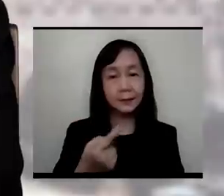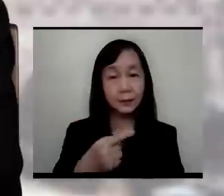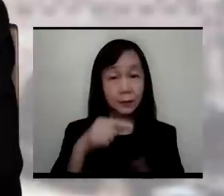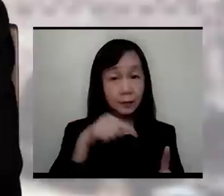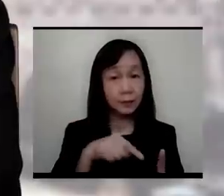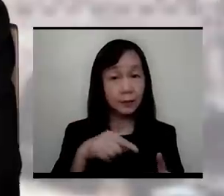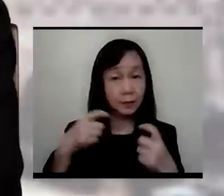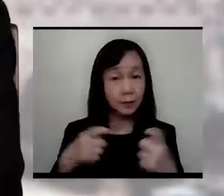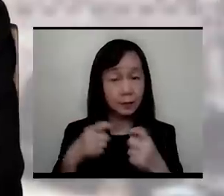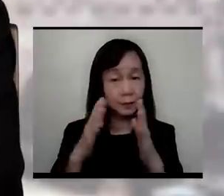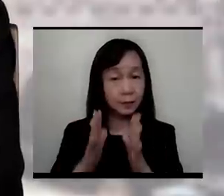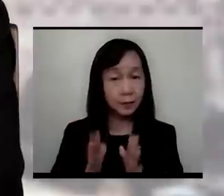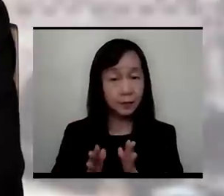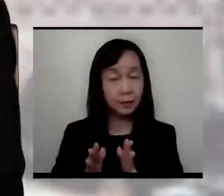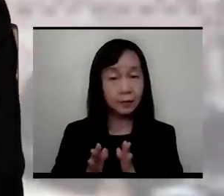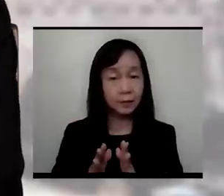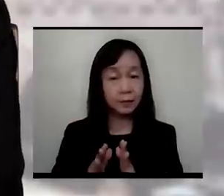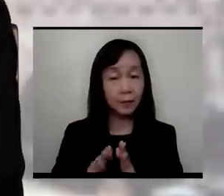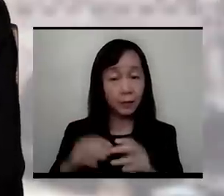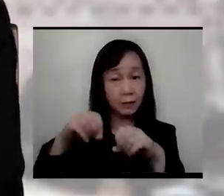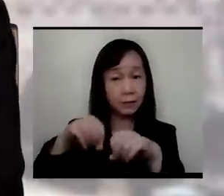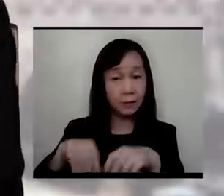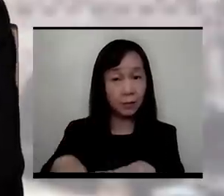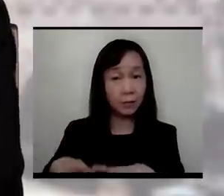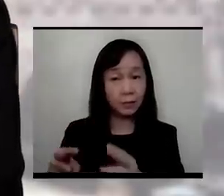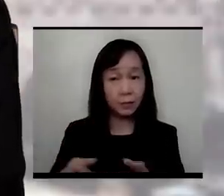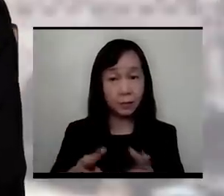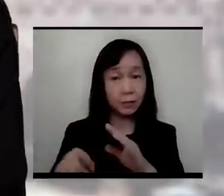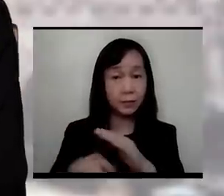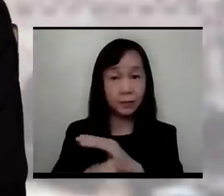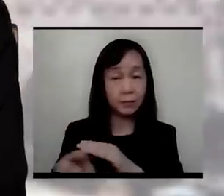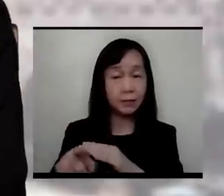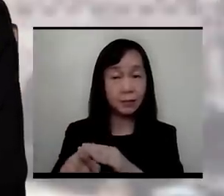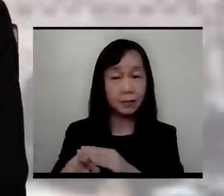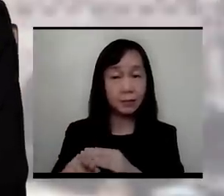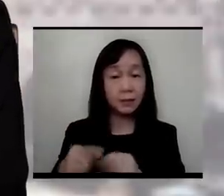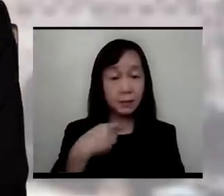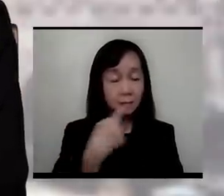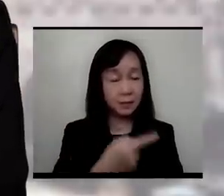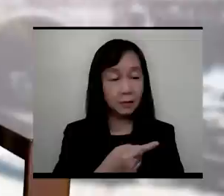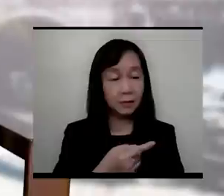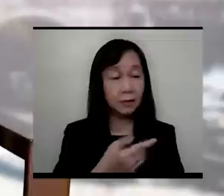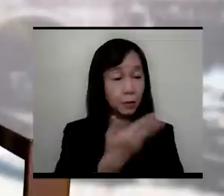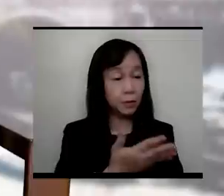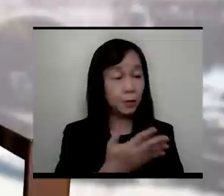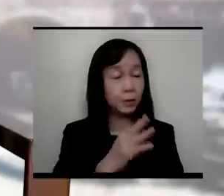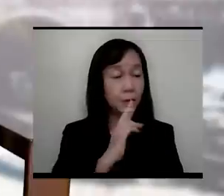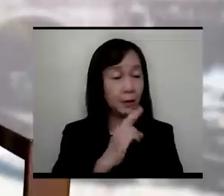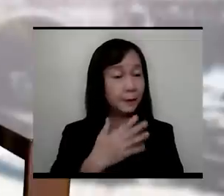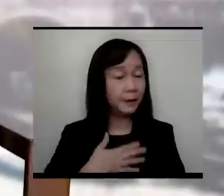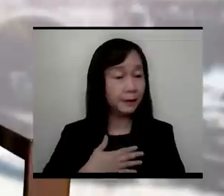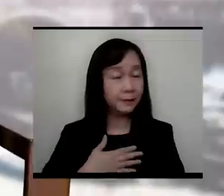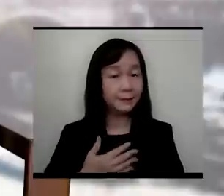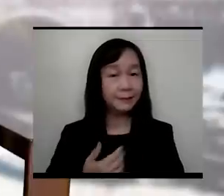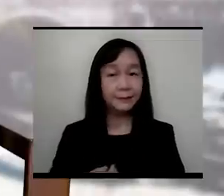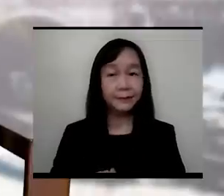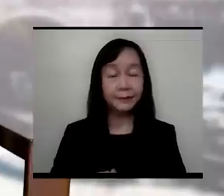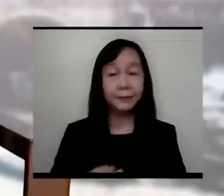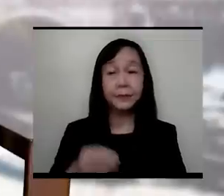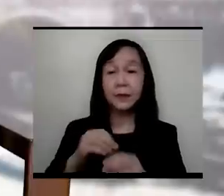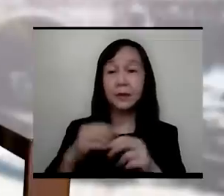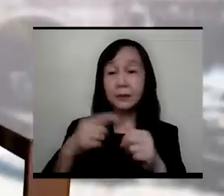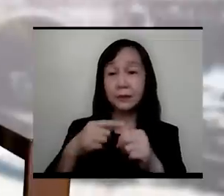Someone who has lost his way You are mine You are mine In the first reading